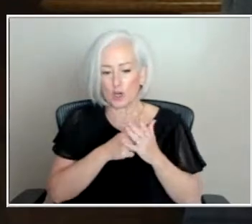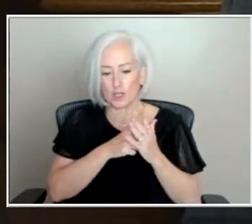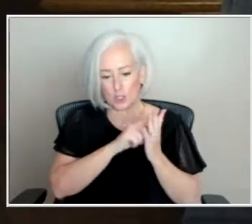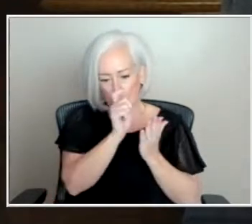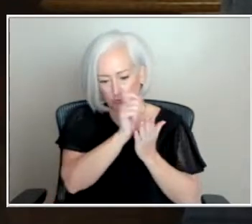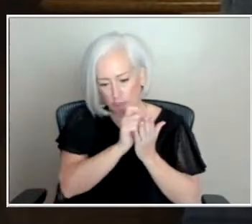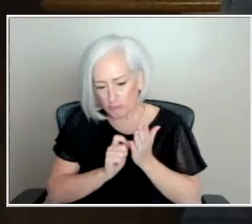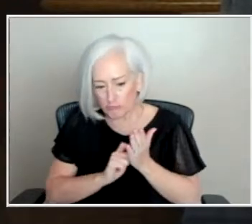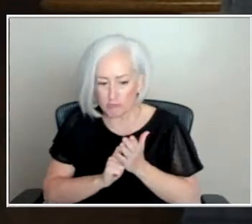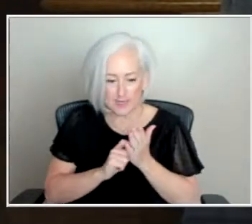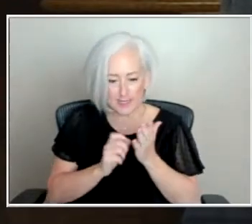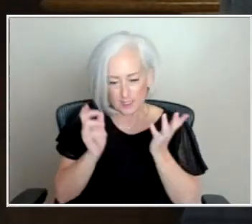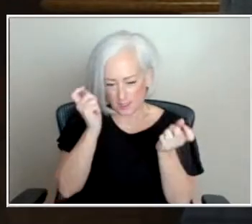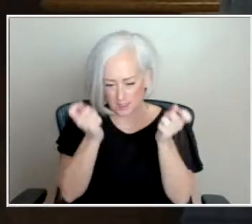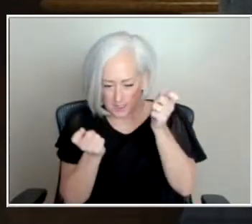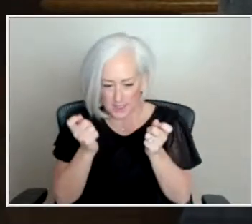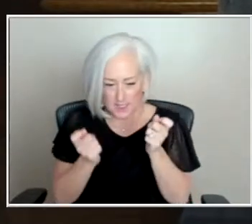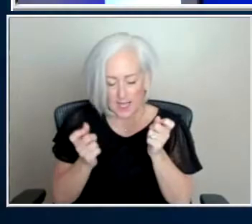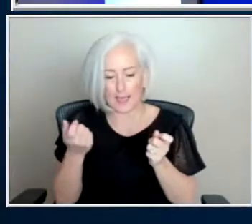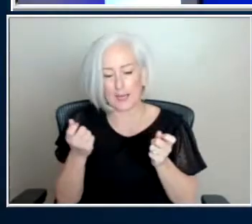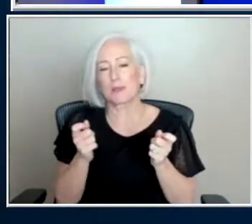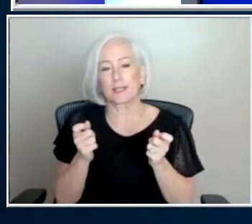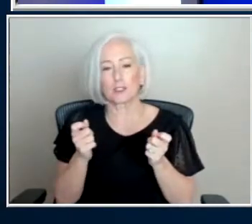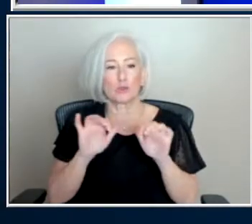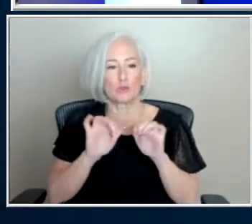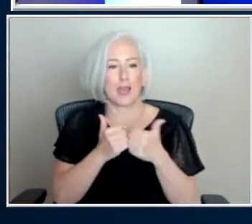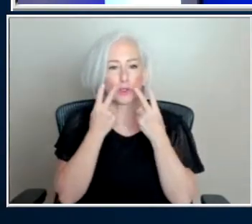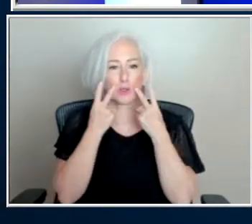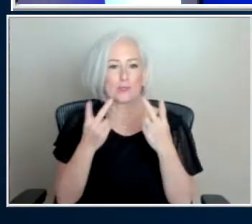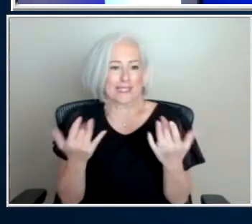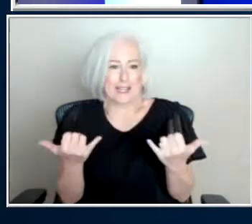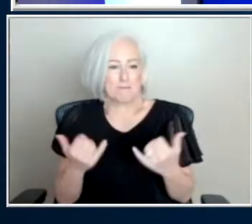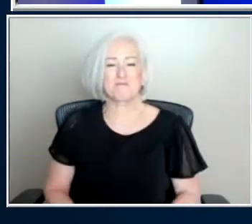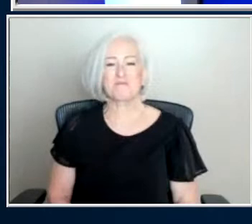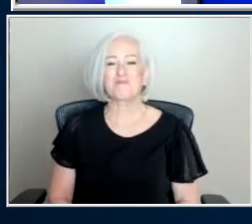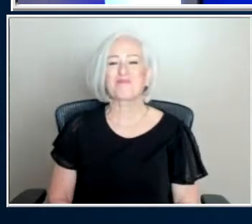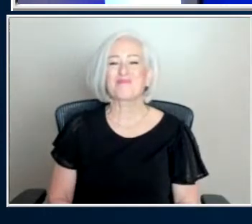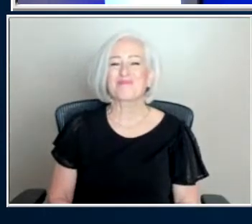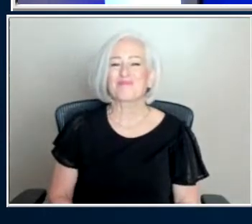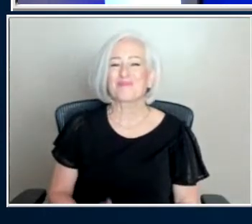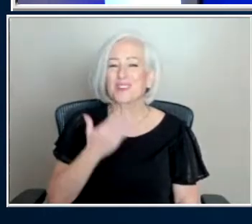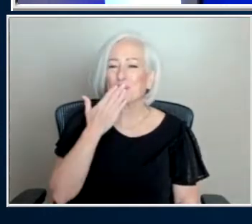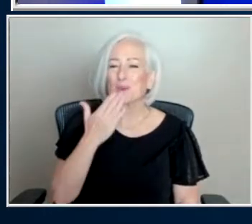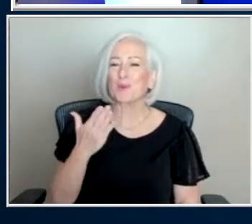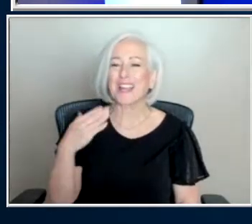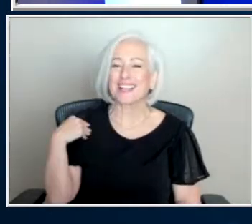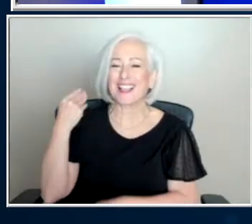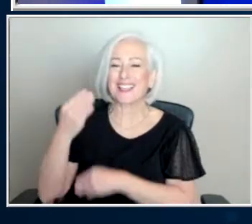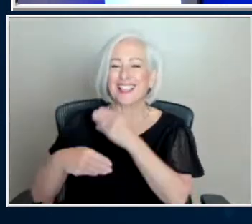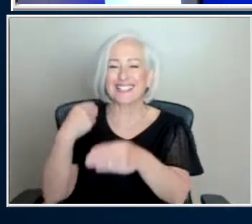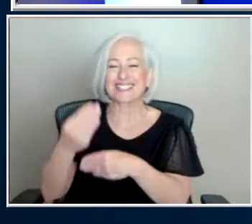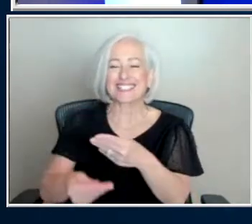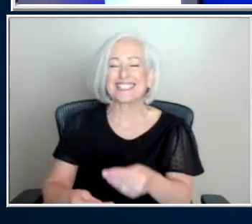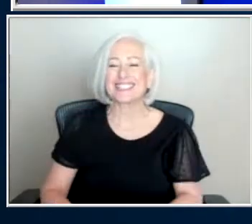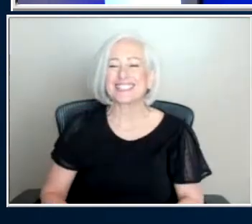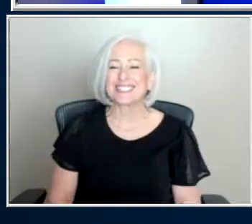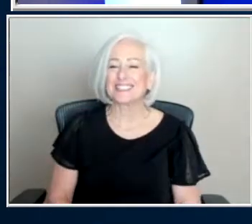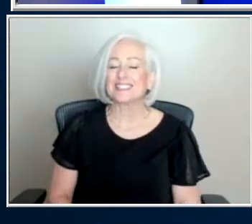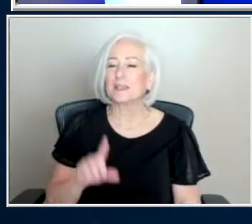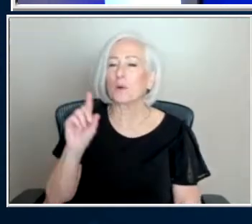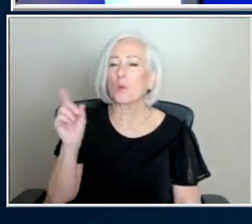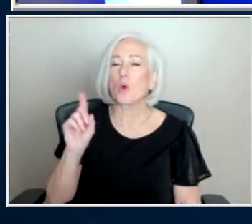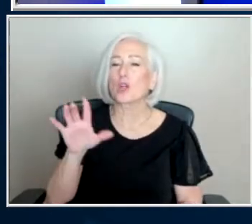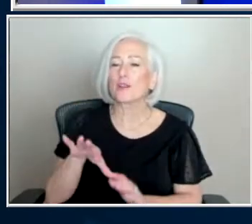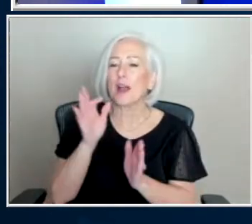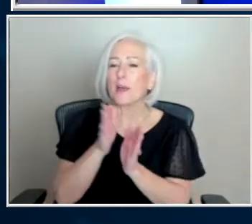it in the form that it is right now. That's a great legacy. And again, where can people find this book, Mike? You